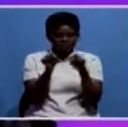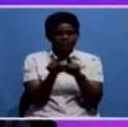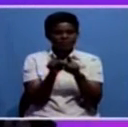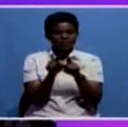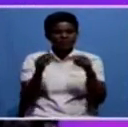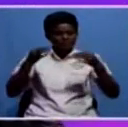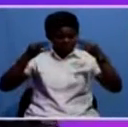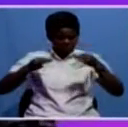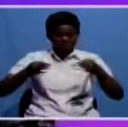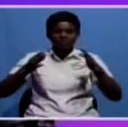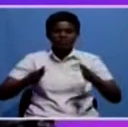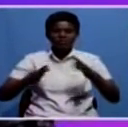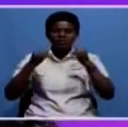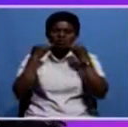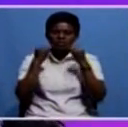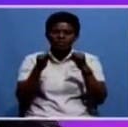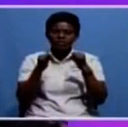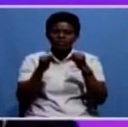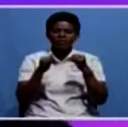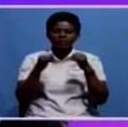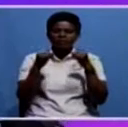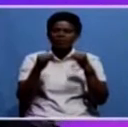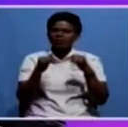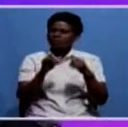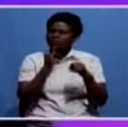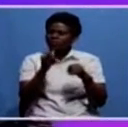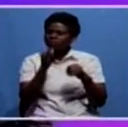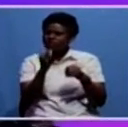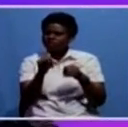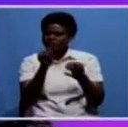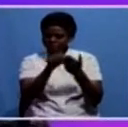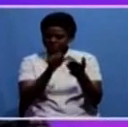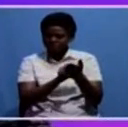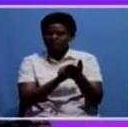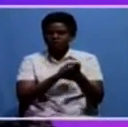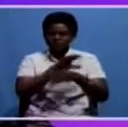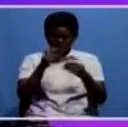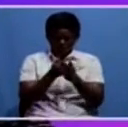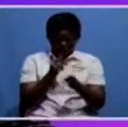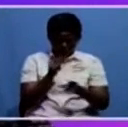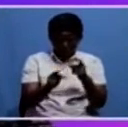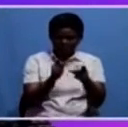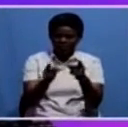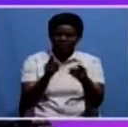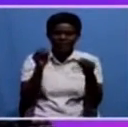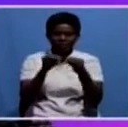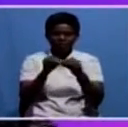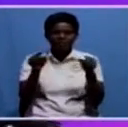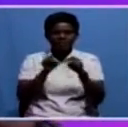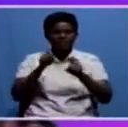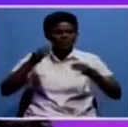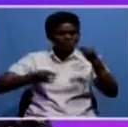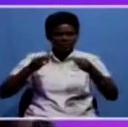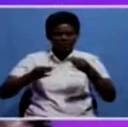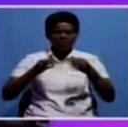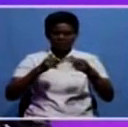public judgment on information that has not yet been tested through the whole process, particularly in the courts of law, then